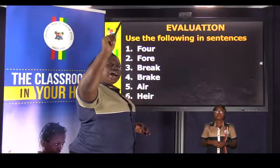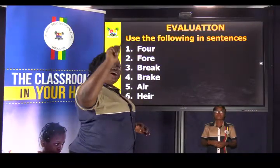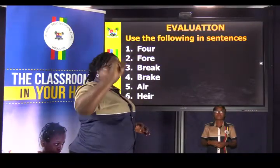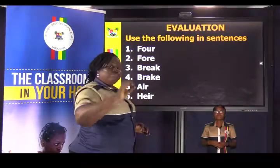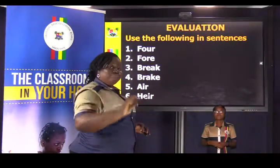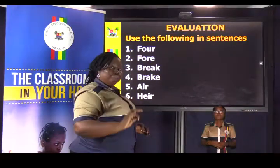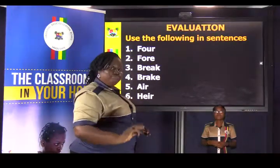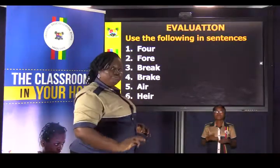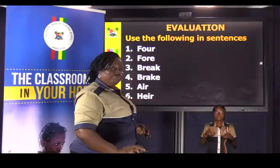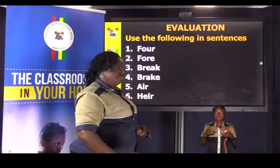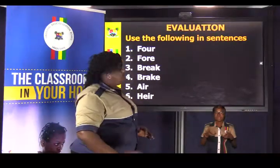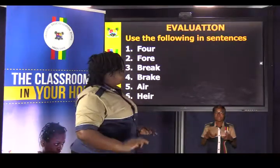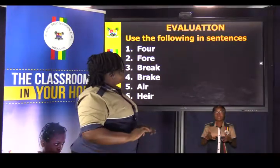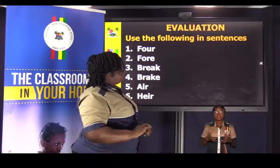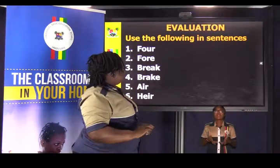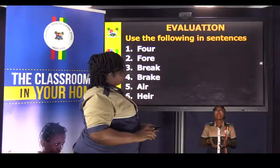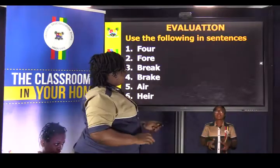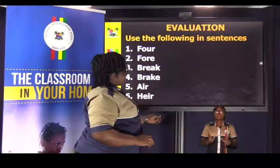down.